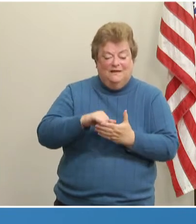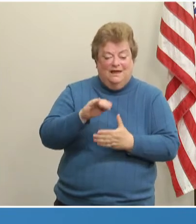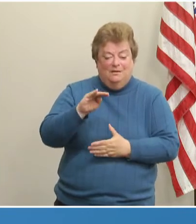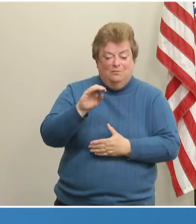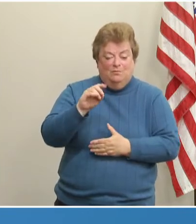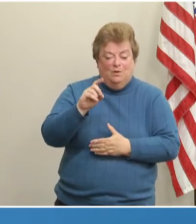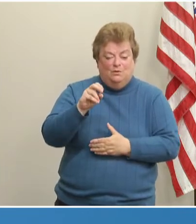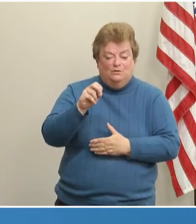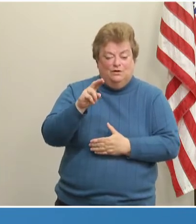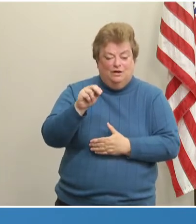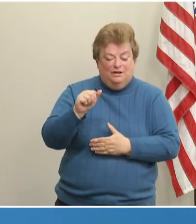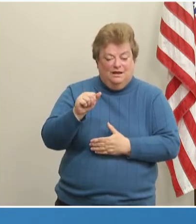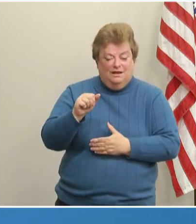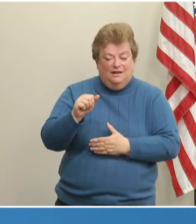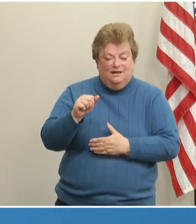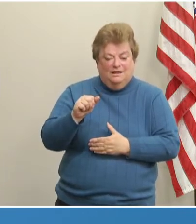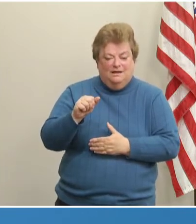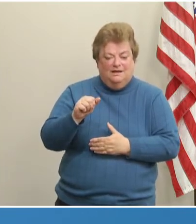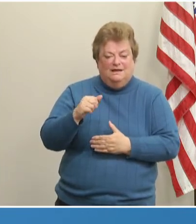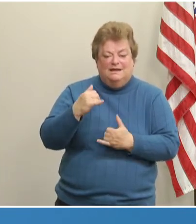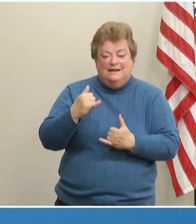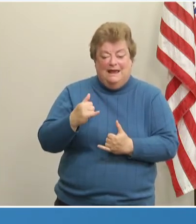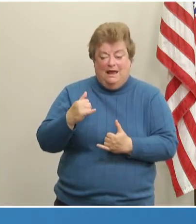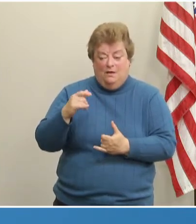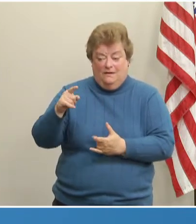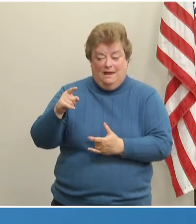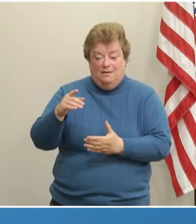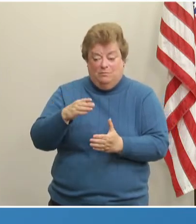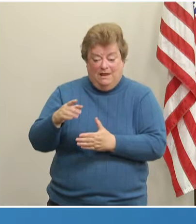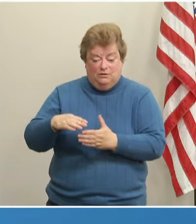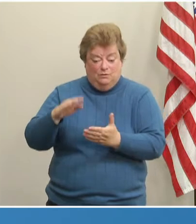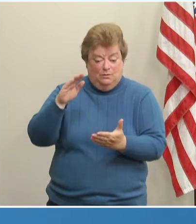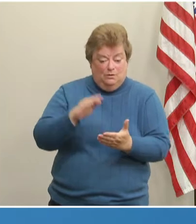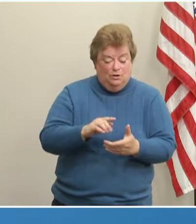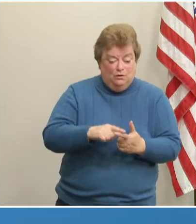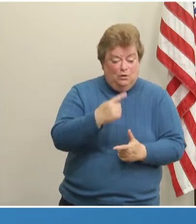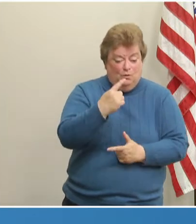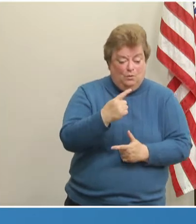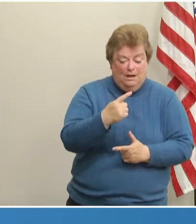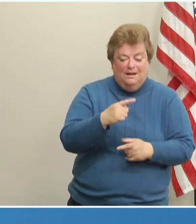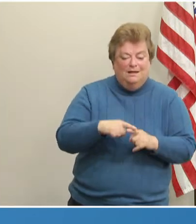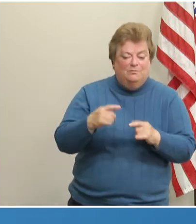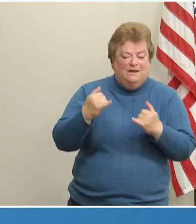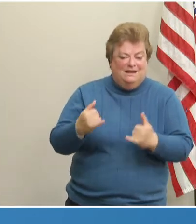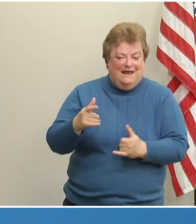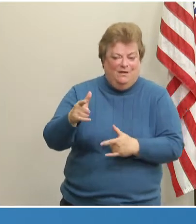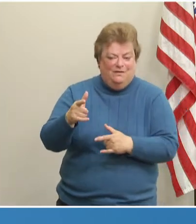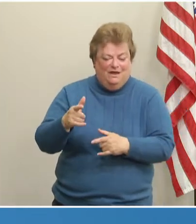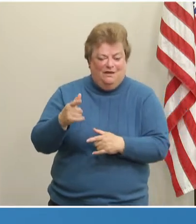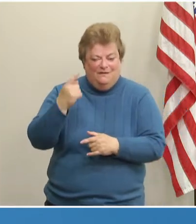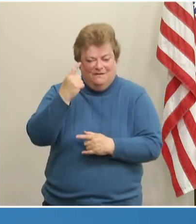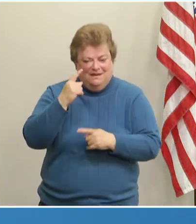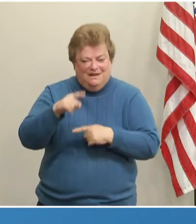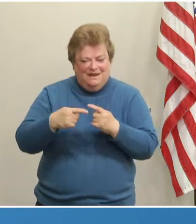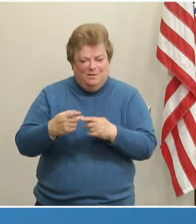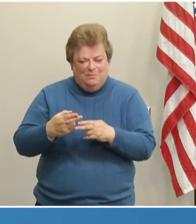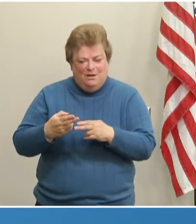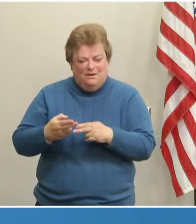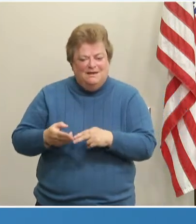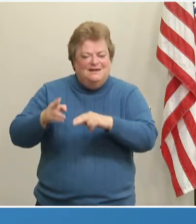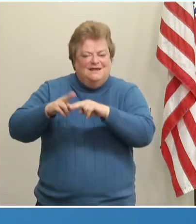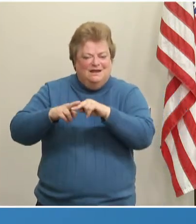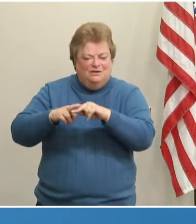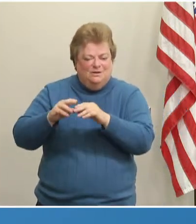Moderna, instead of going down to the single doses we asked them, is actually increasing the number of doses in a vial, which makes